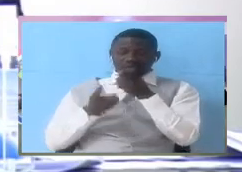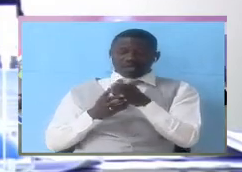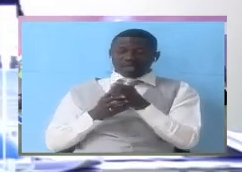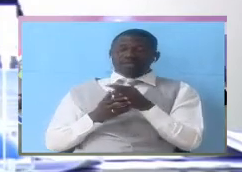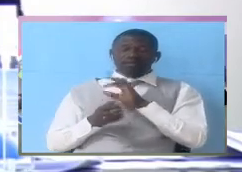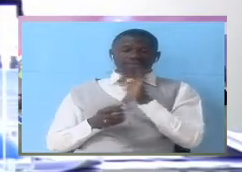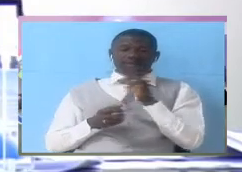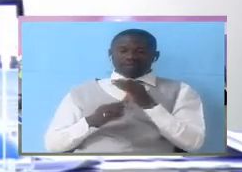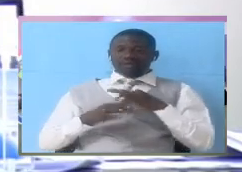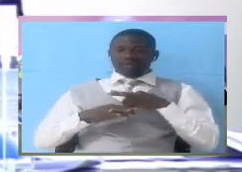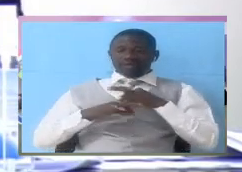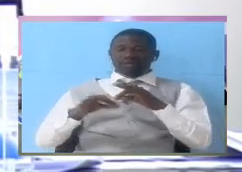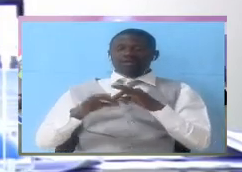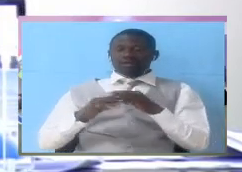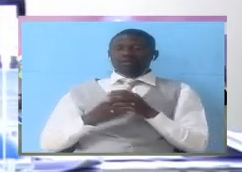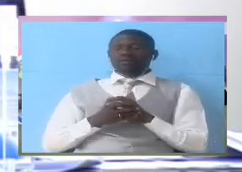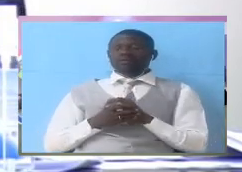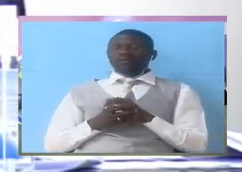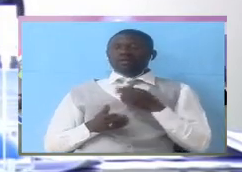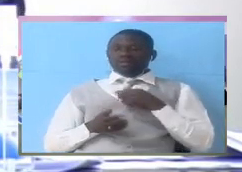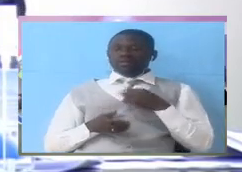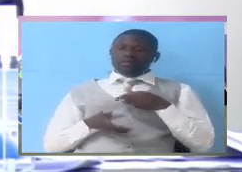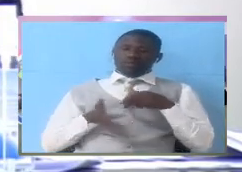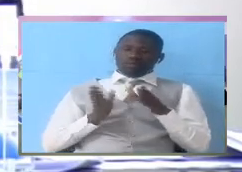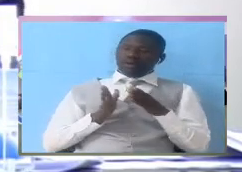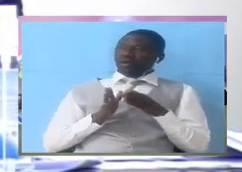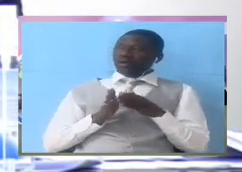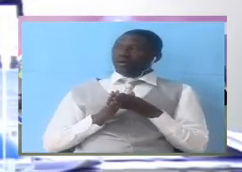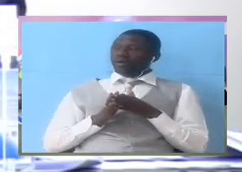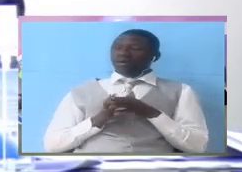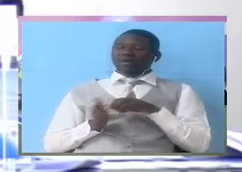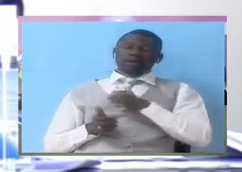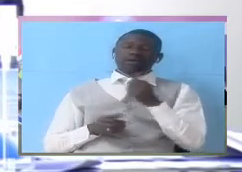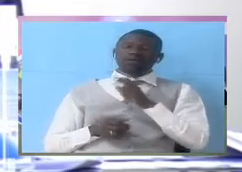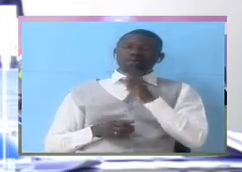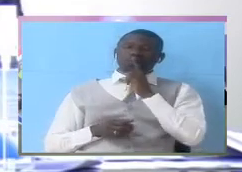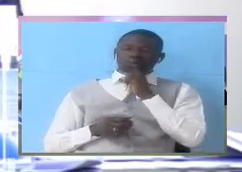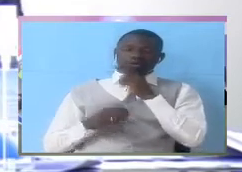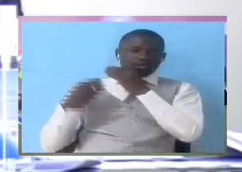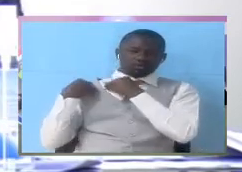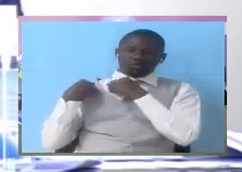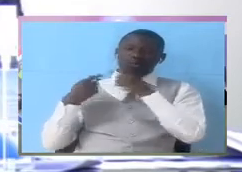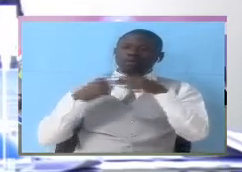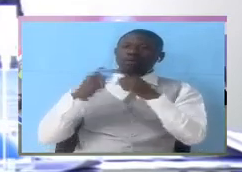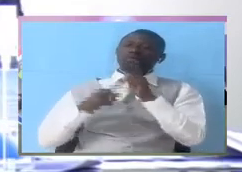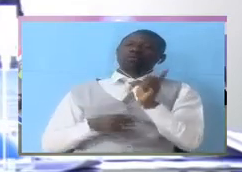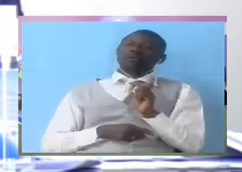is actually the modus operandi and who was responsible for what.